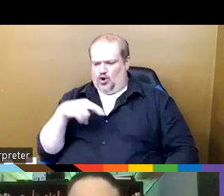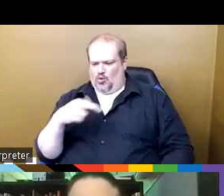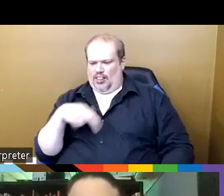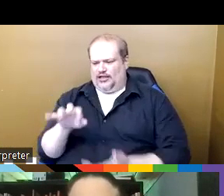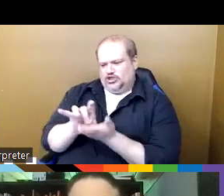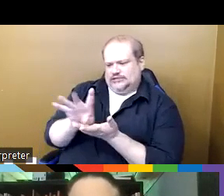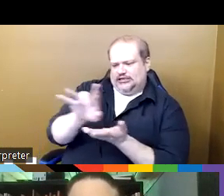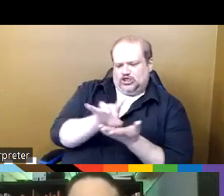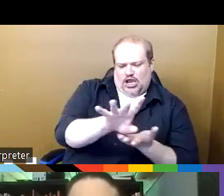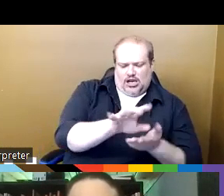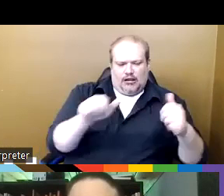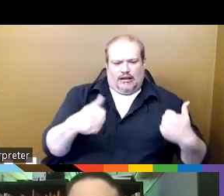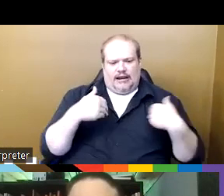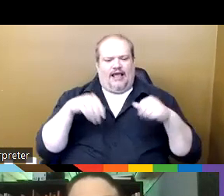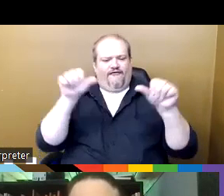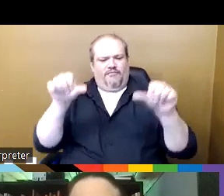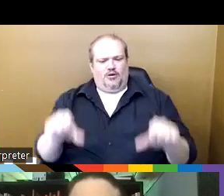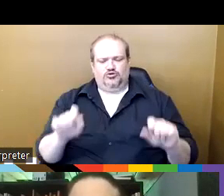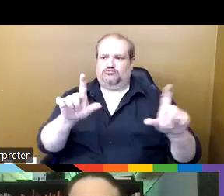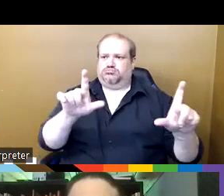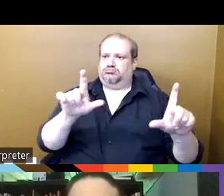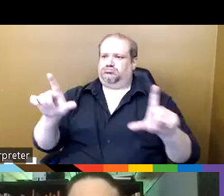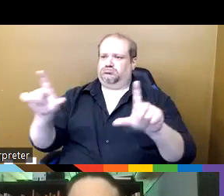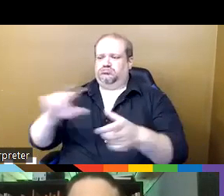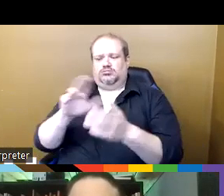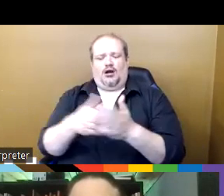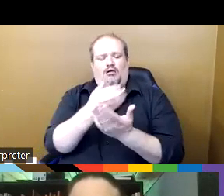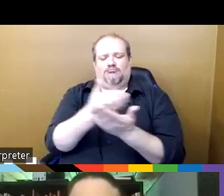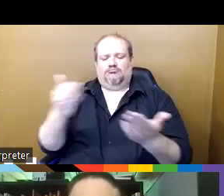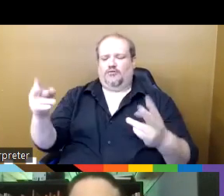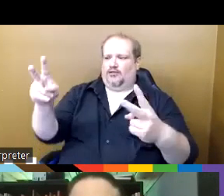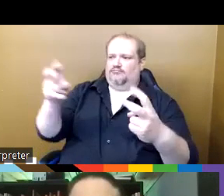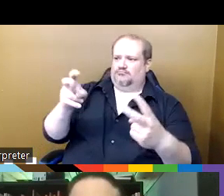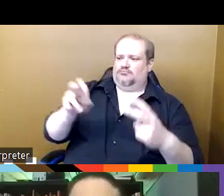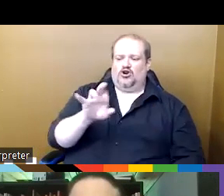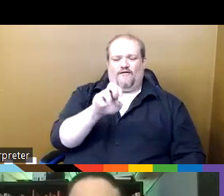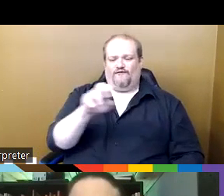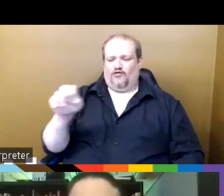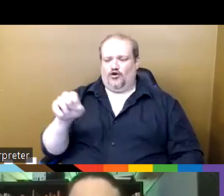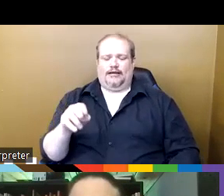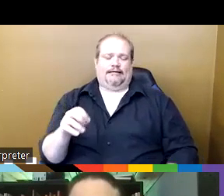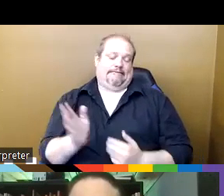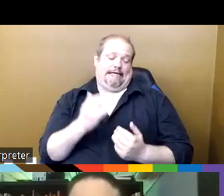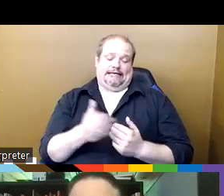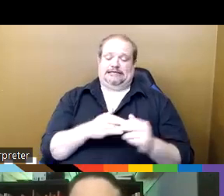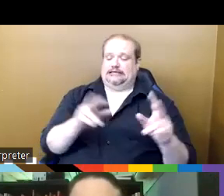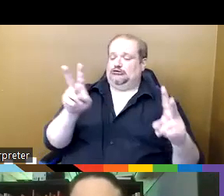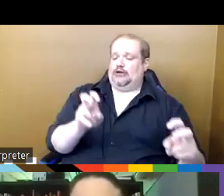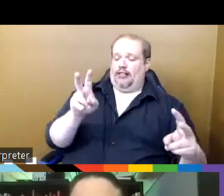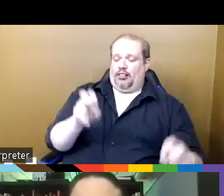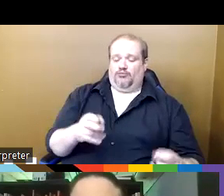objections. You can have posters up. All of the materials are free and easily downloadable.